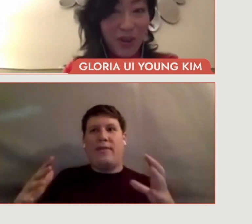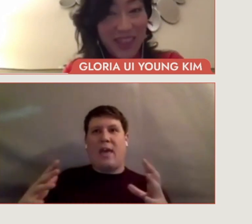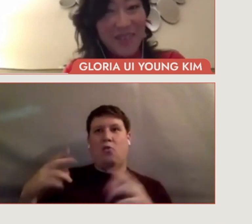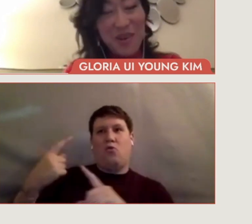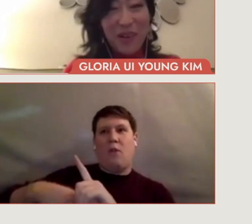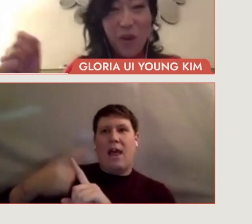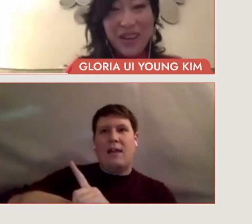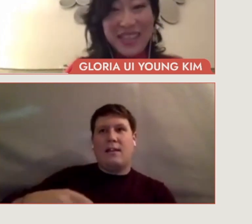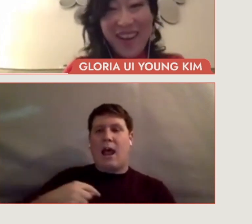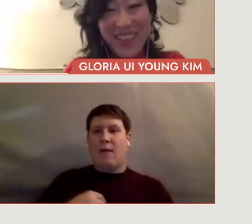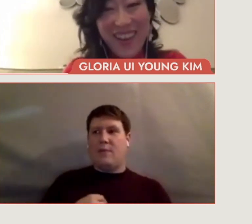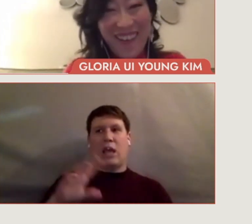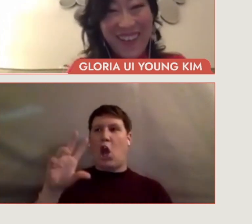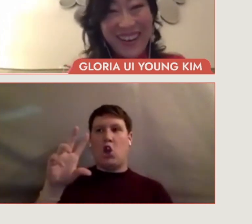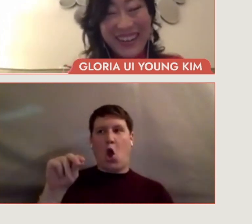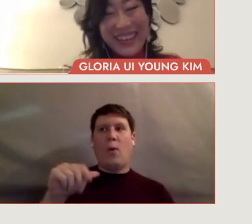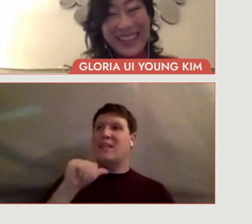a good thing, and we are going down there.